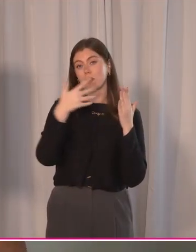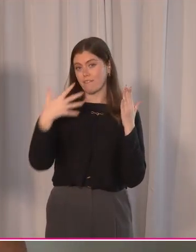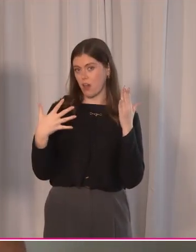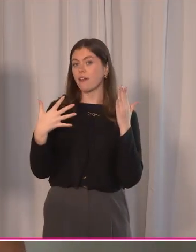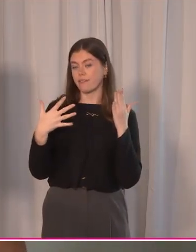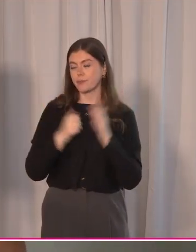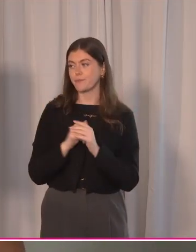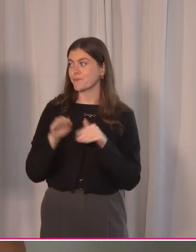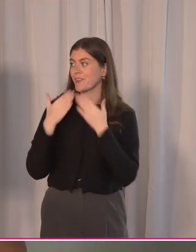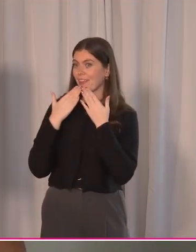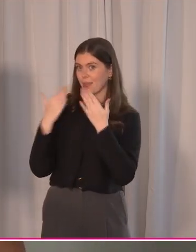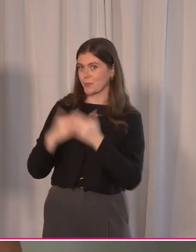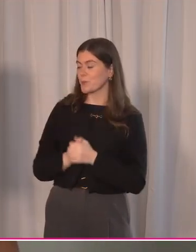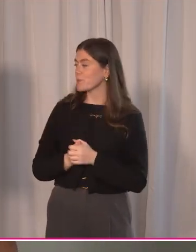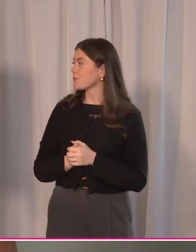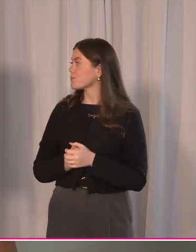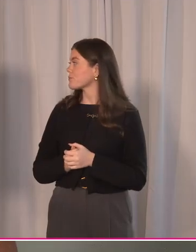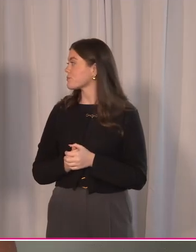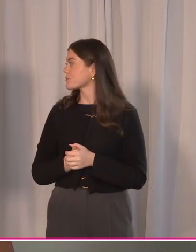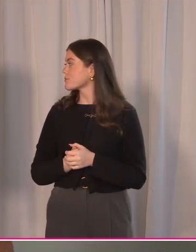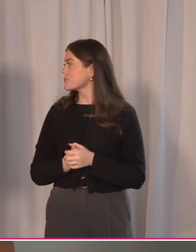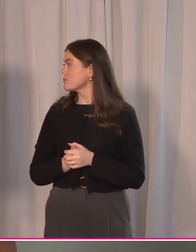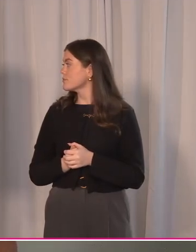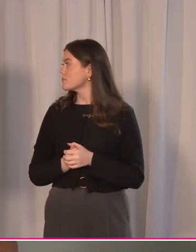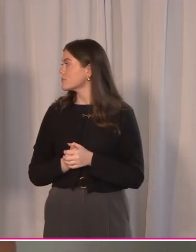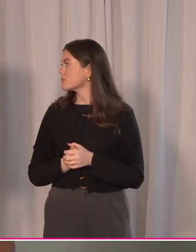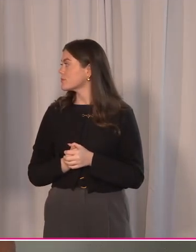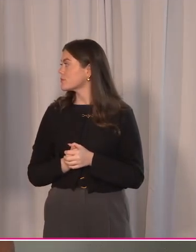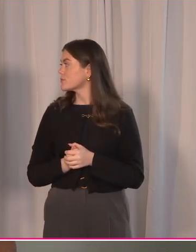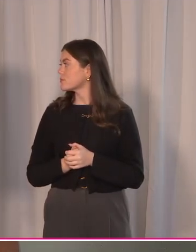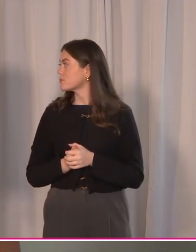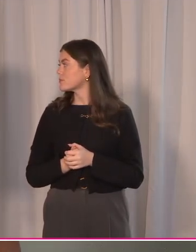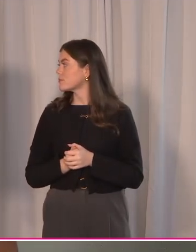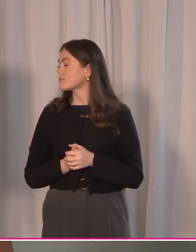on that. Thanks, Fiona. Thank you. I'm